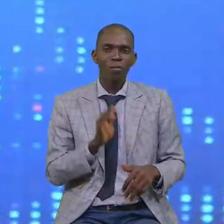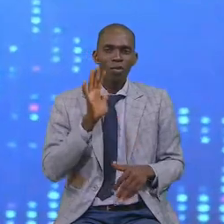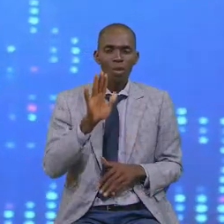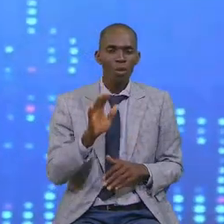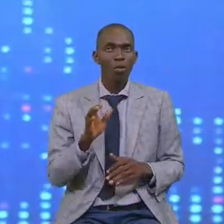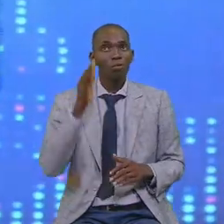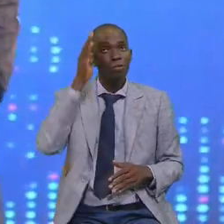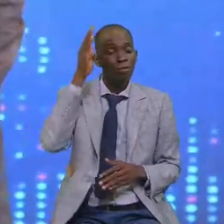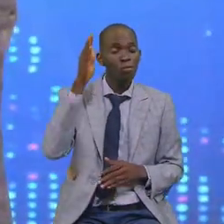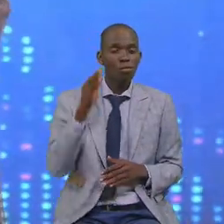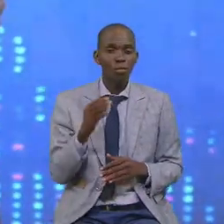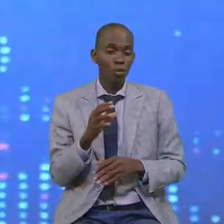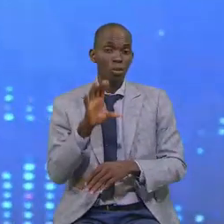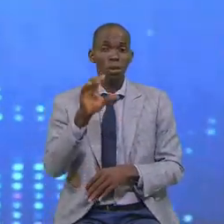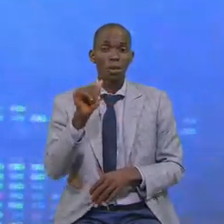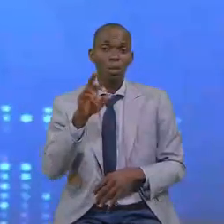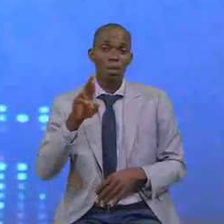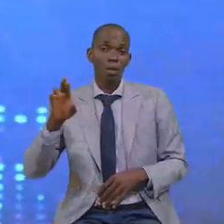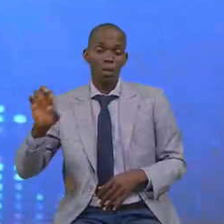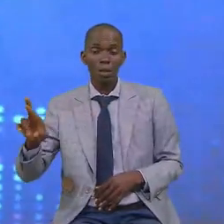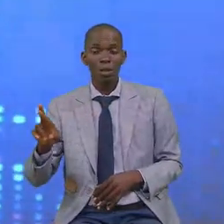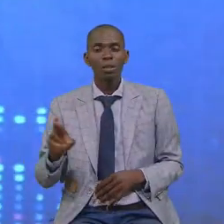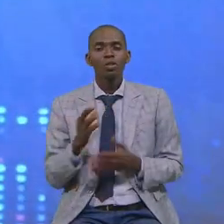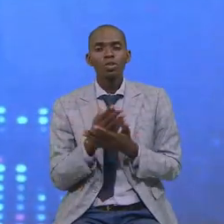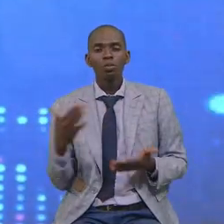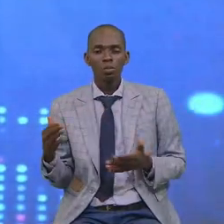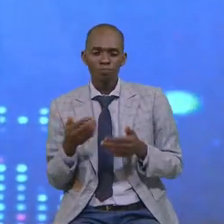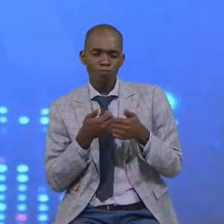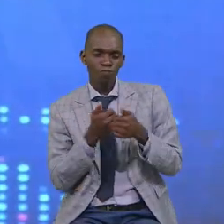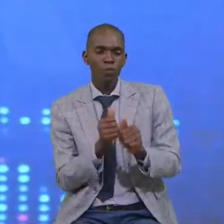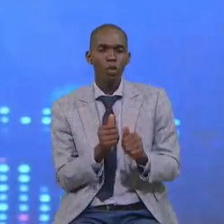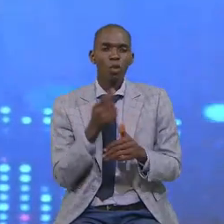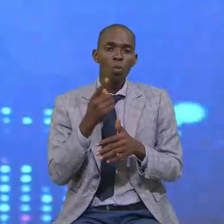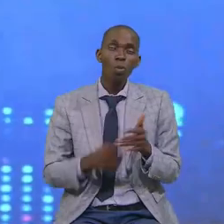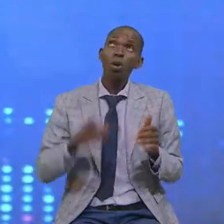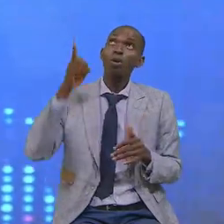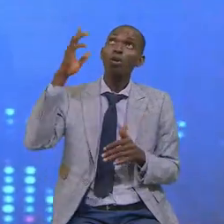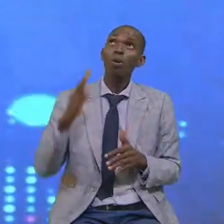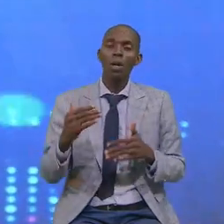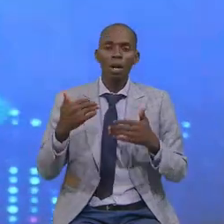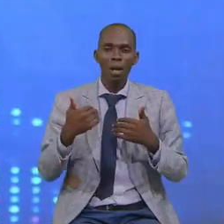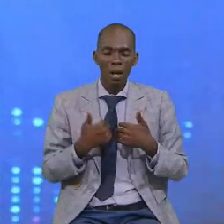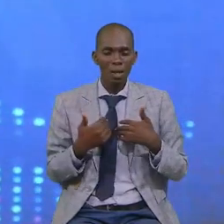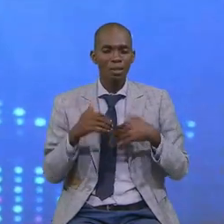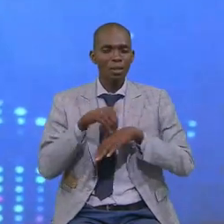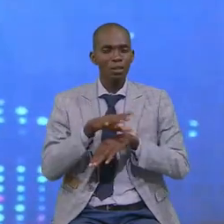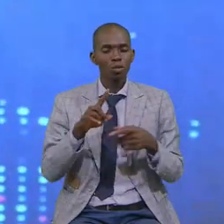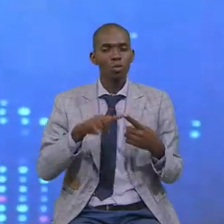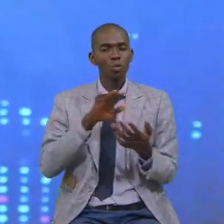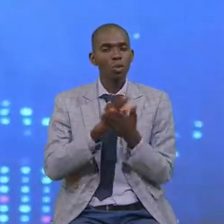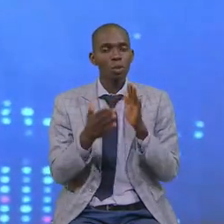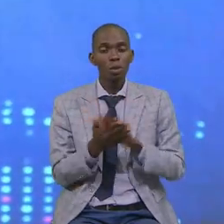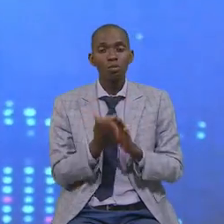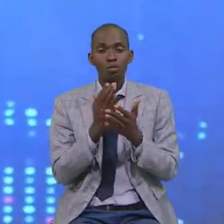career. Something in line with God, with what God has made you to become.